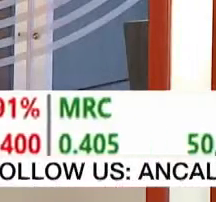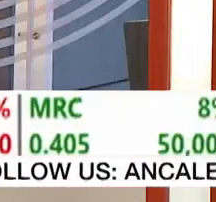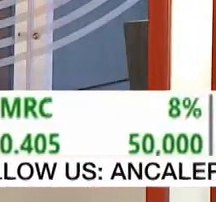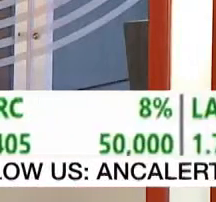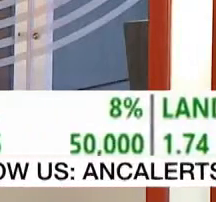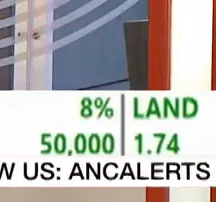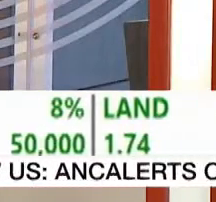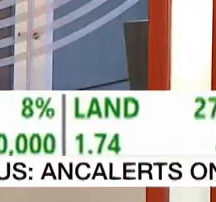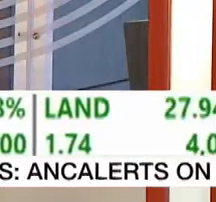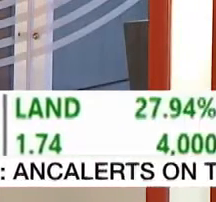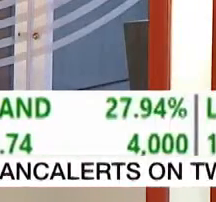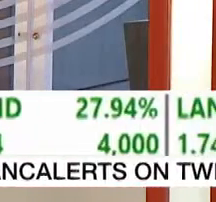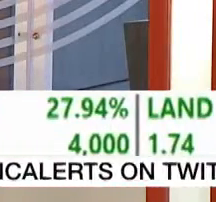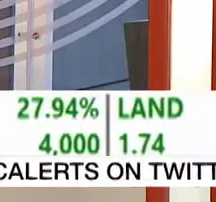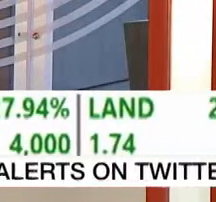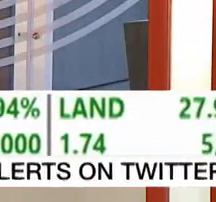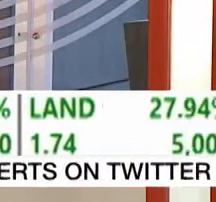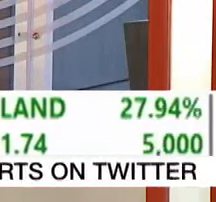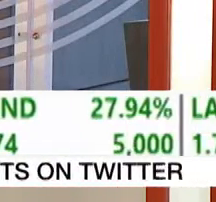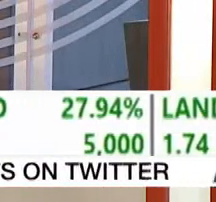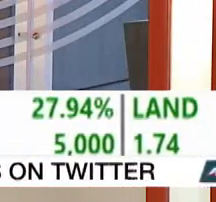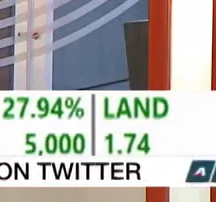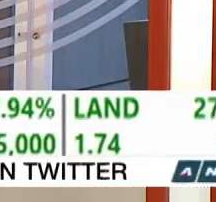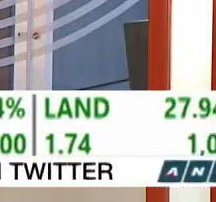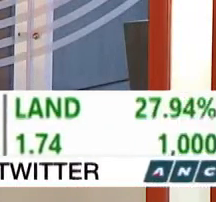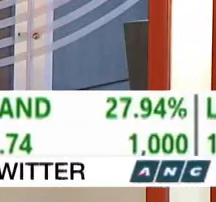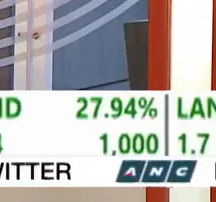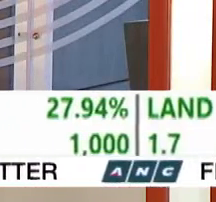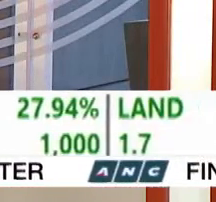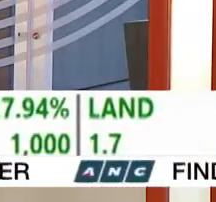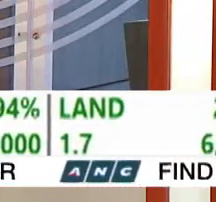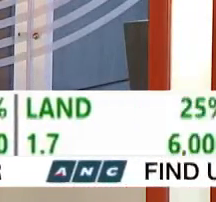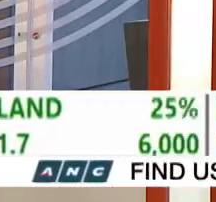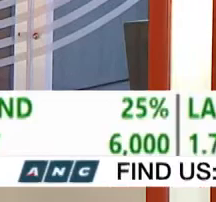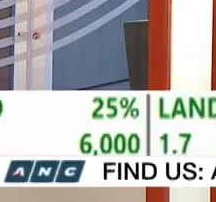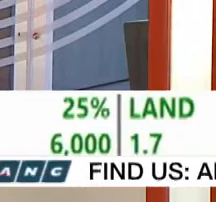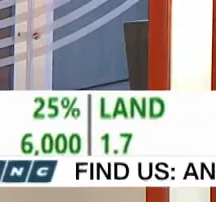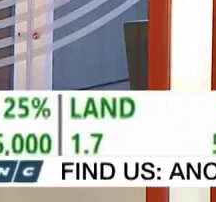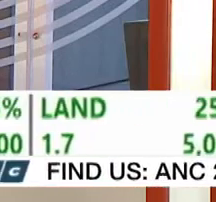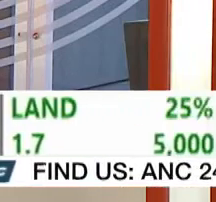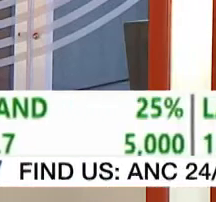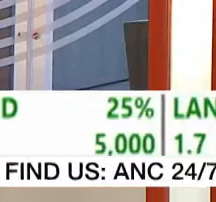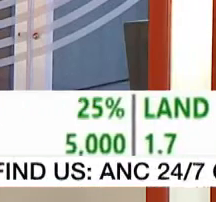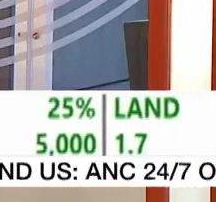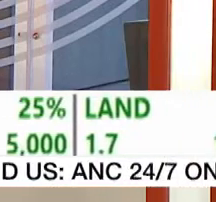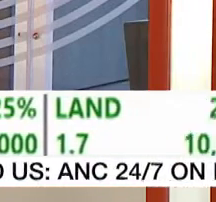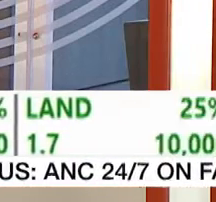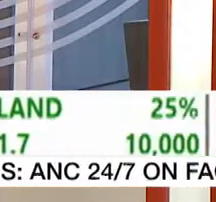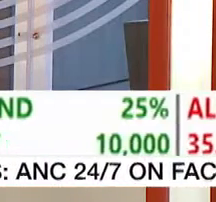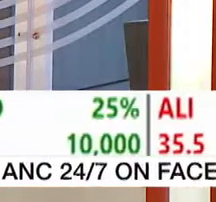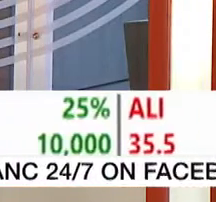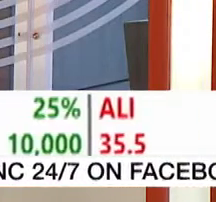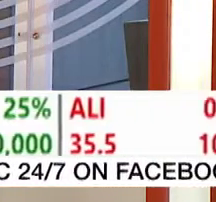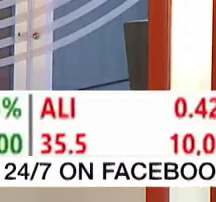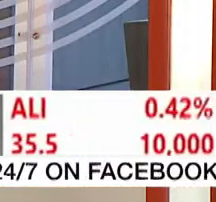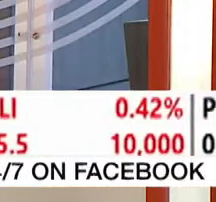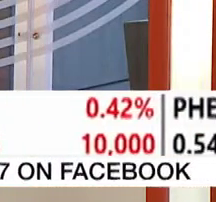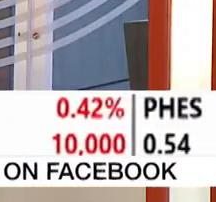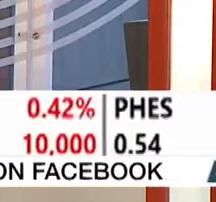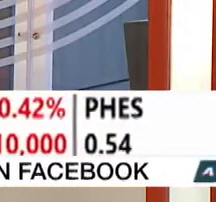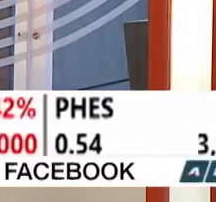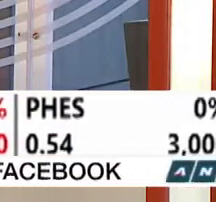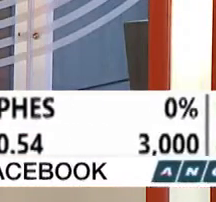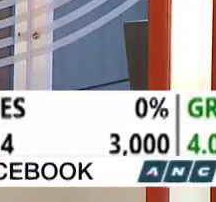Angel Movido there telling us that in the city of San Juan, they've begun inoculating senior citizens and people